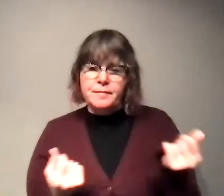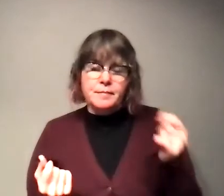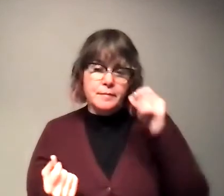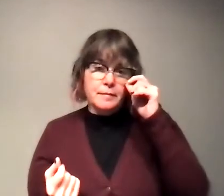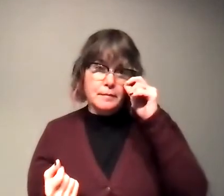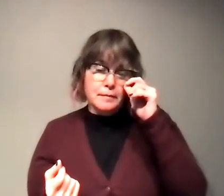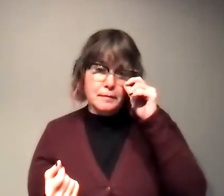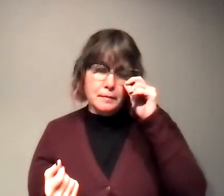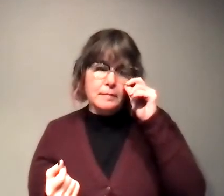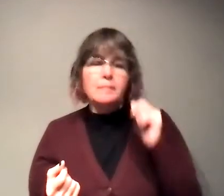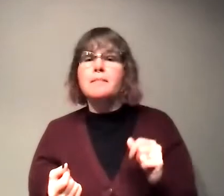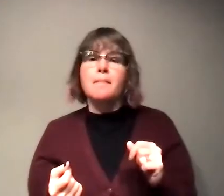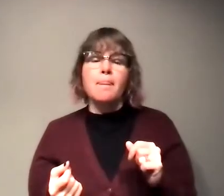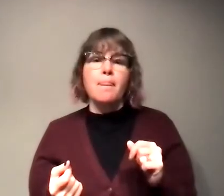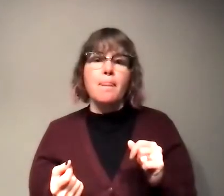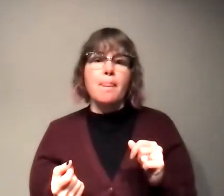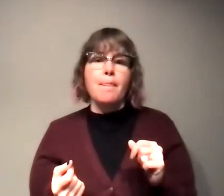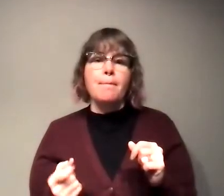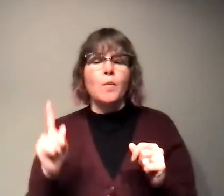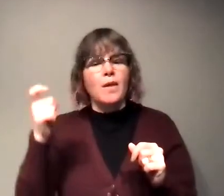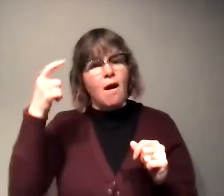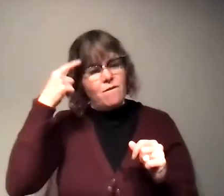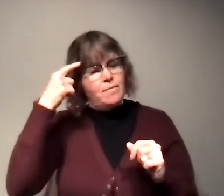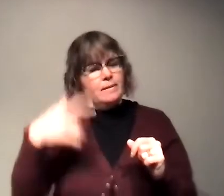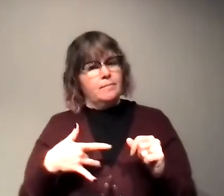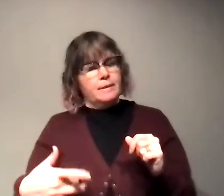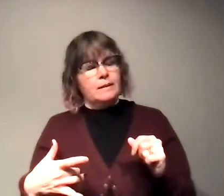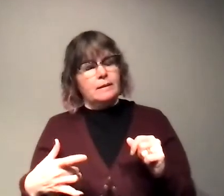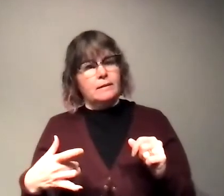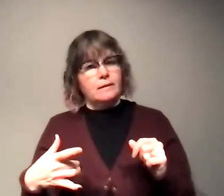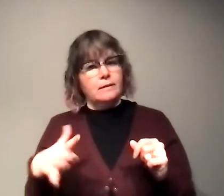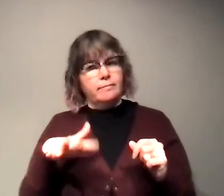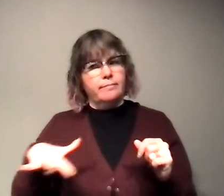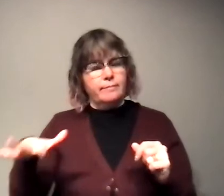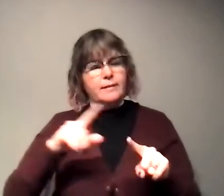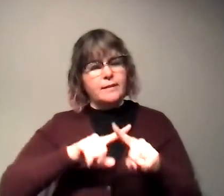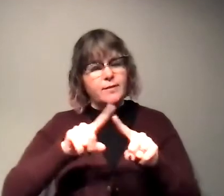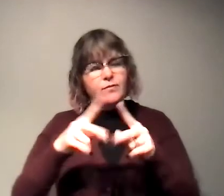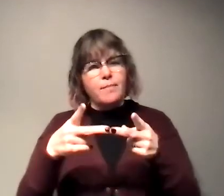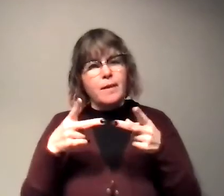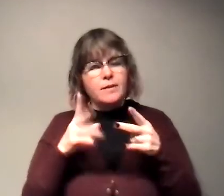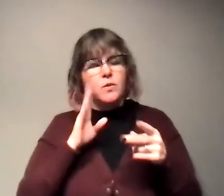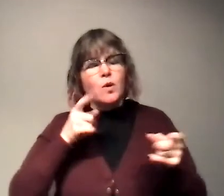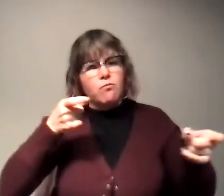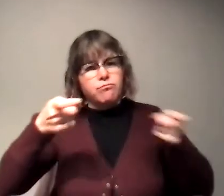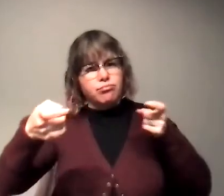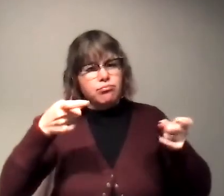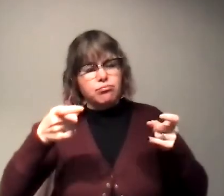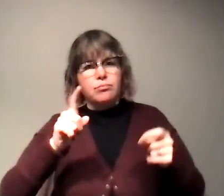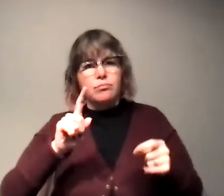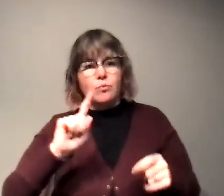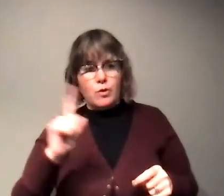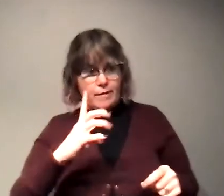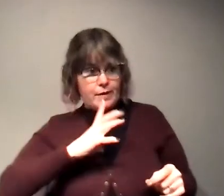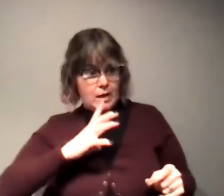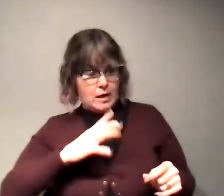most, the government generally in many places will regulate where it's okay to